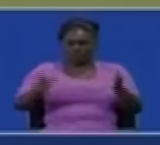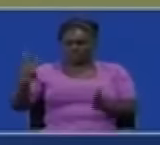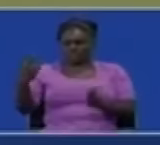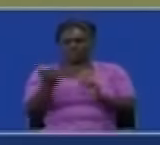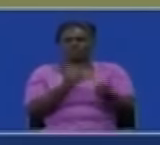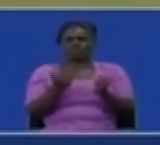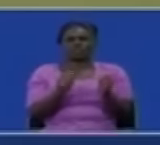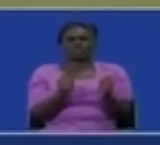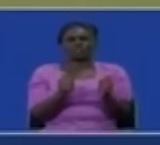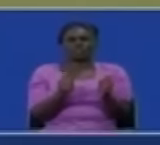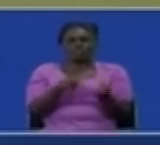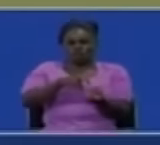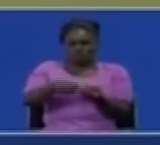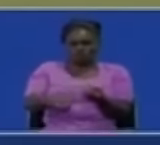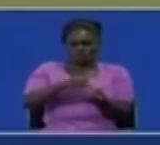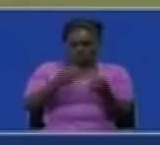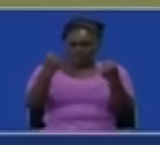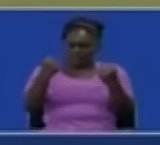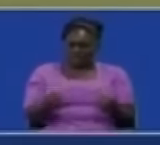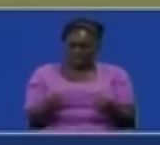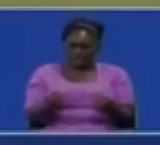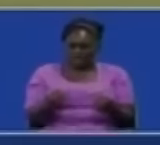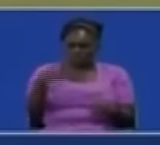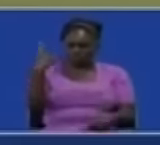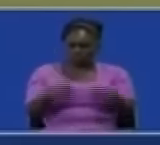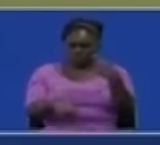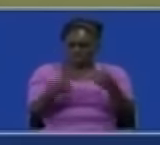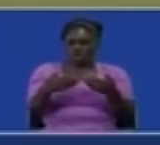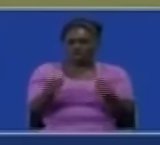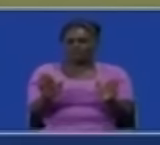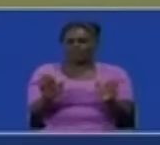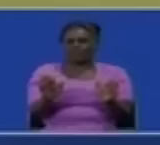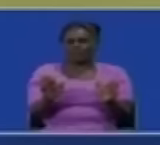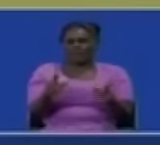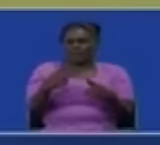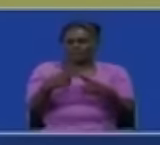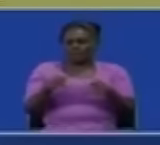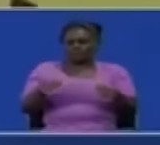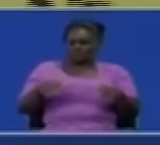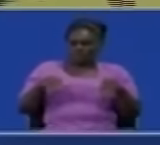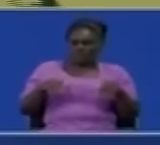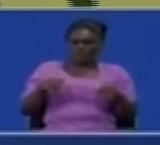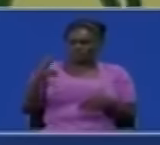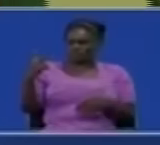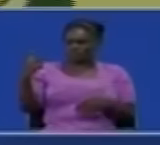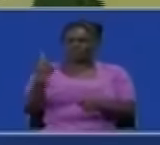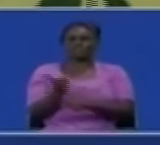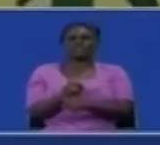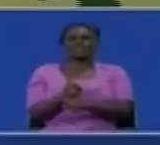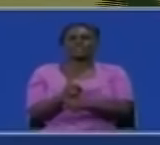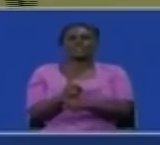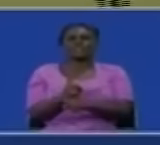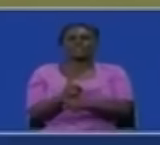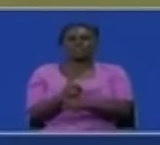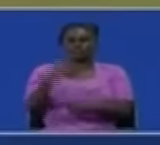of the day. Orange found it tough to break Kada's stonewall defense in the opening quarter, but had to wait until the 21st minute when Rachel Usa